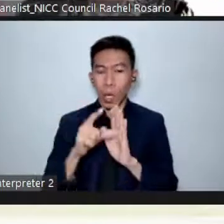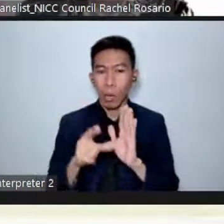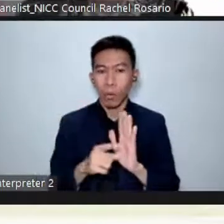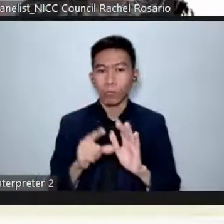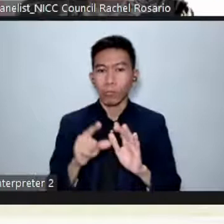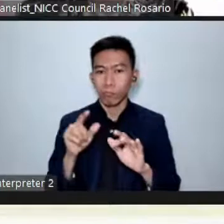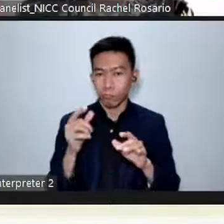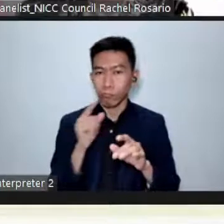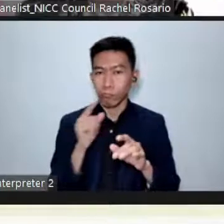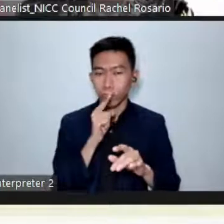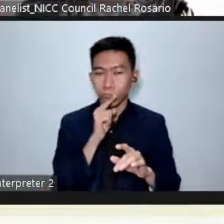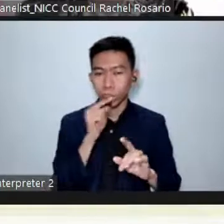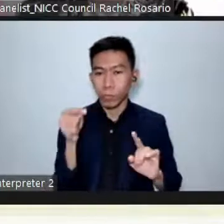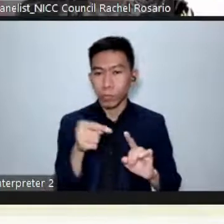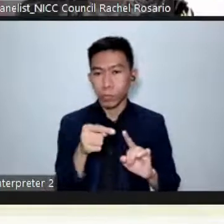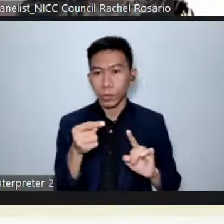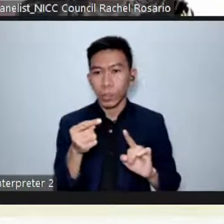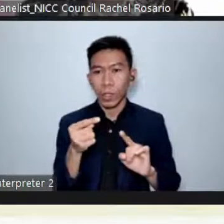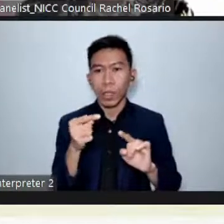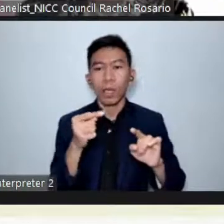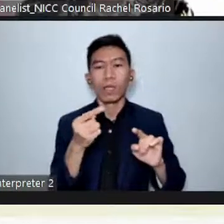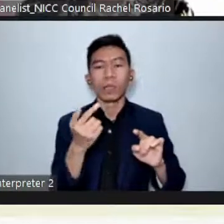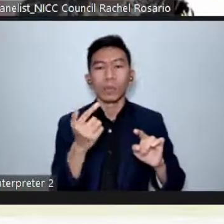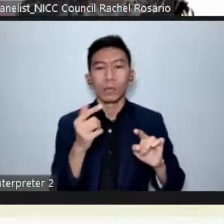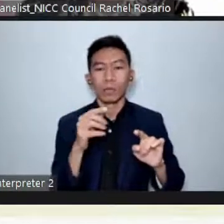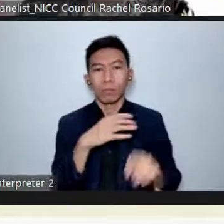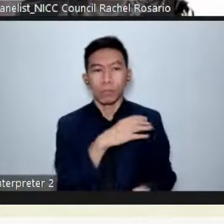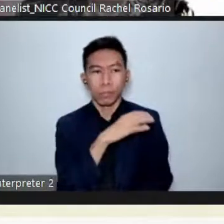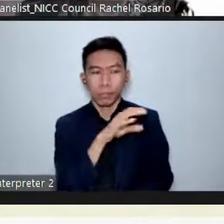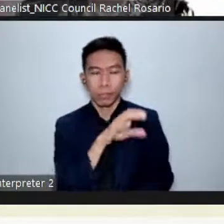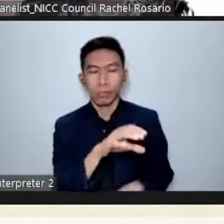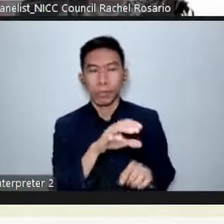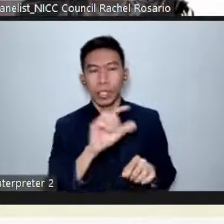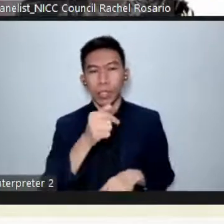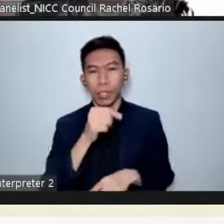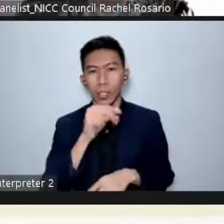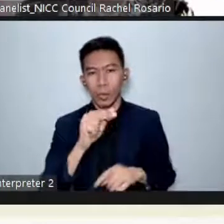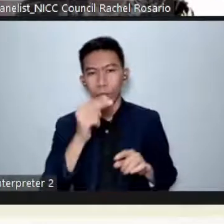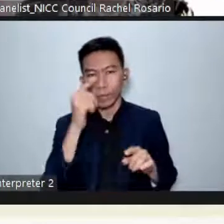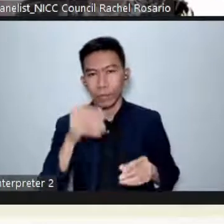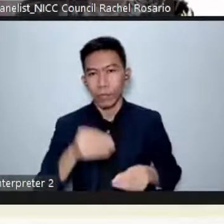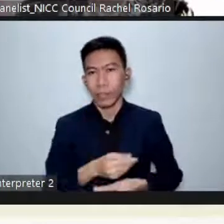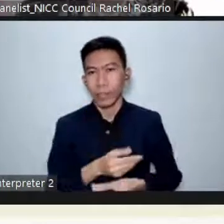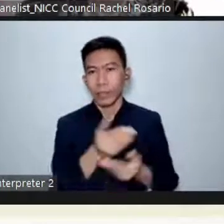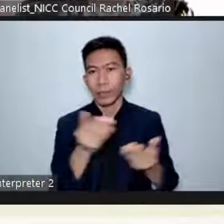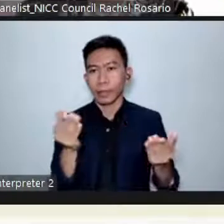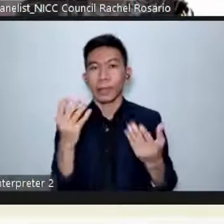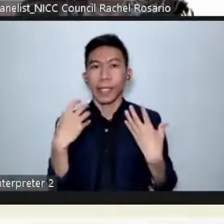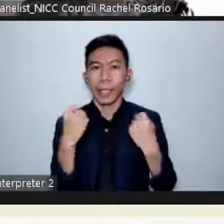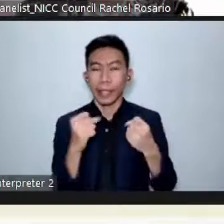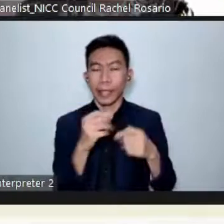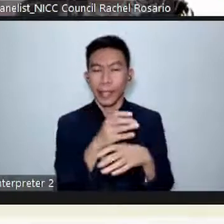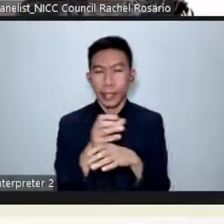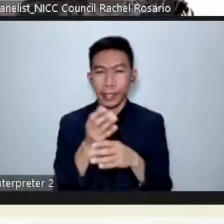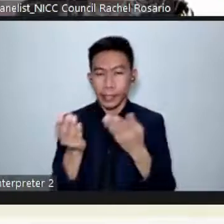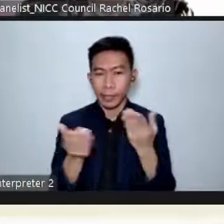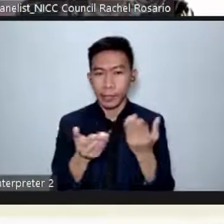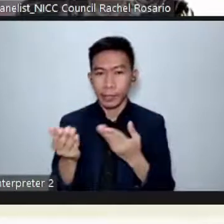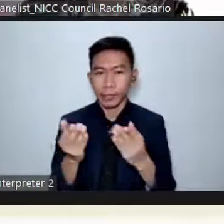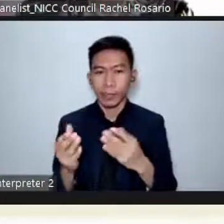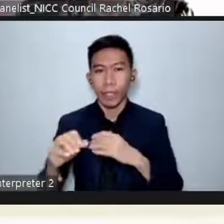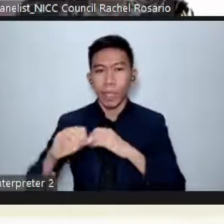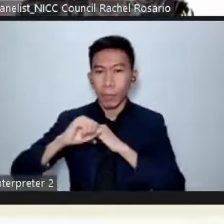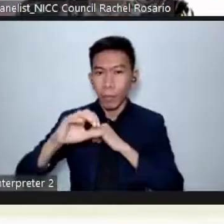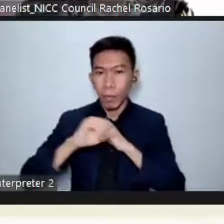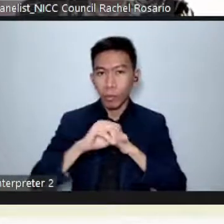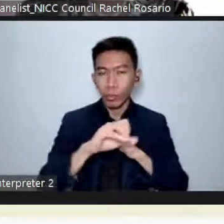capacitate LGUs to provide healthcare services. And it also has a provision on health promotion, allocating